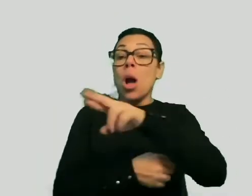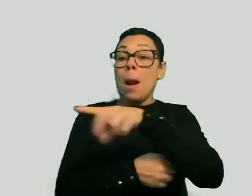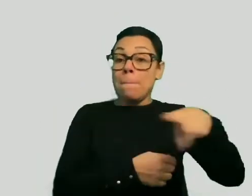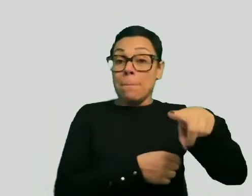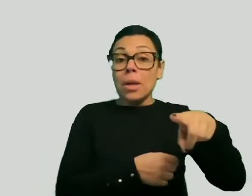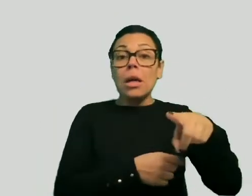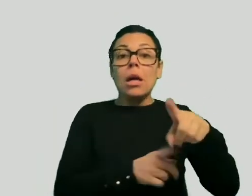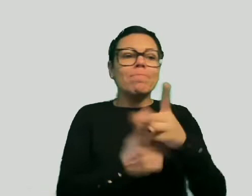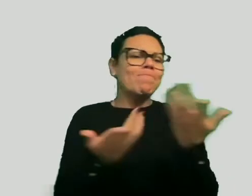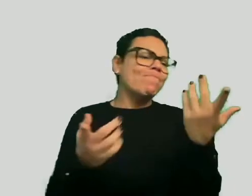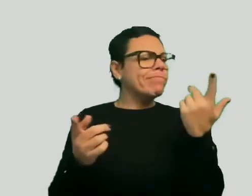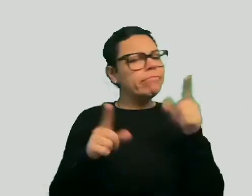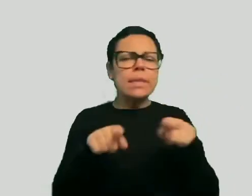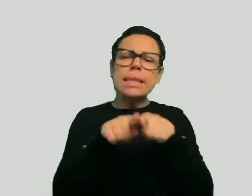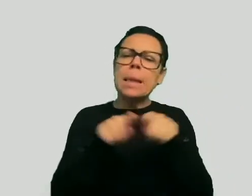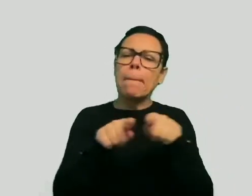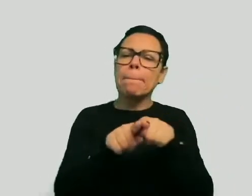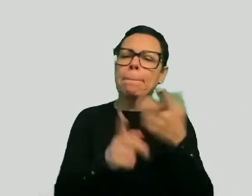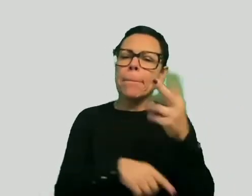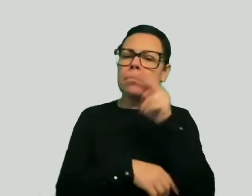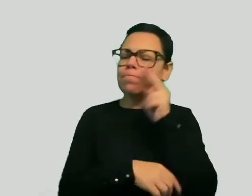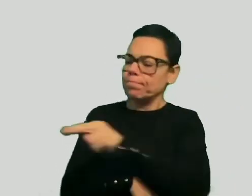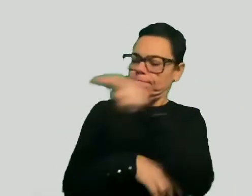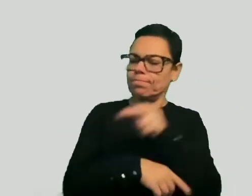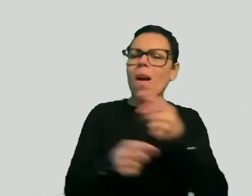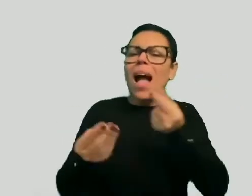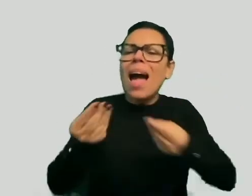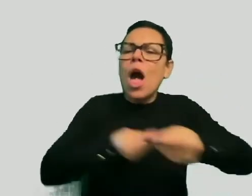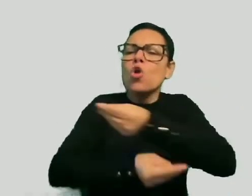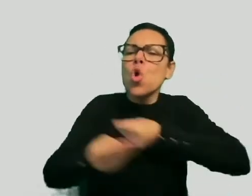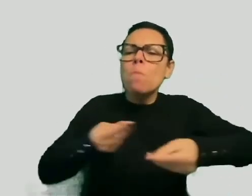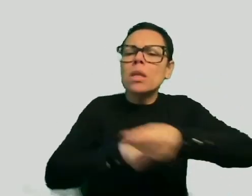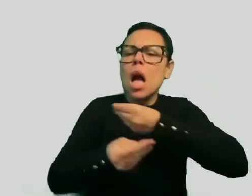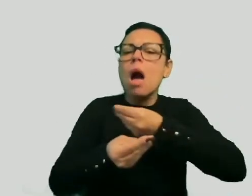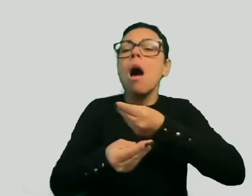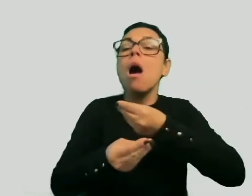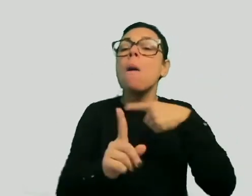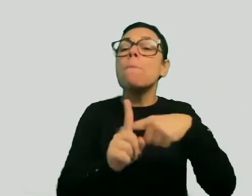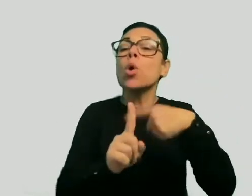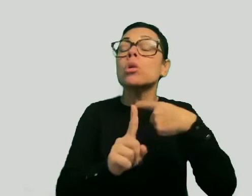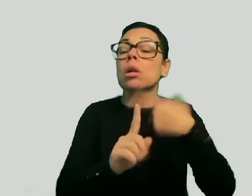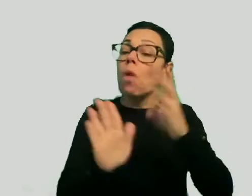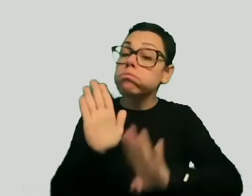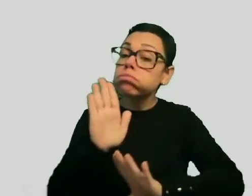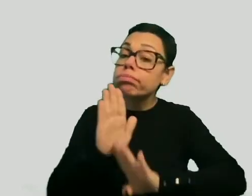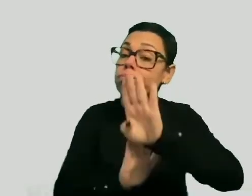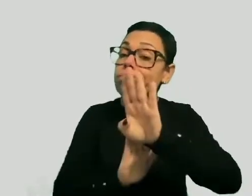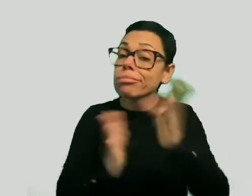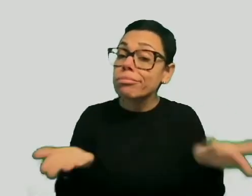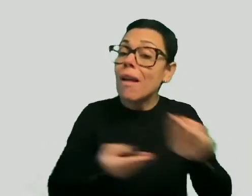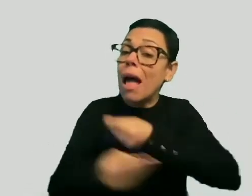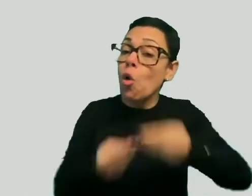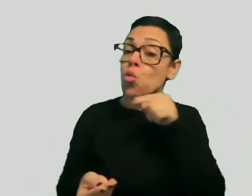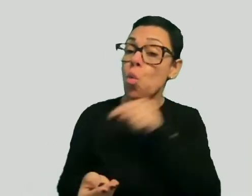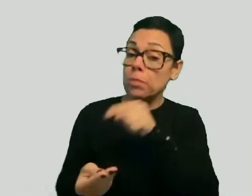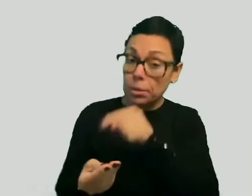in the EU. We would like to ask you to connect with us, to use our tools, and